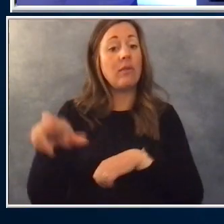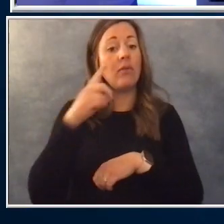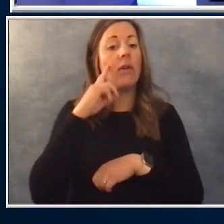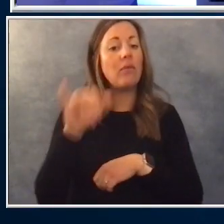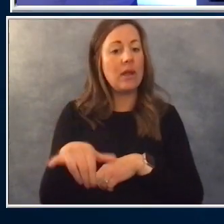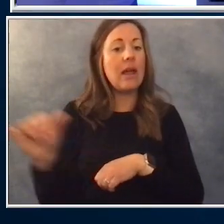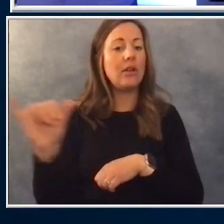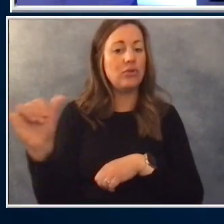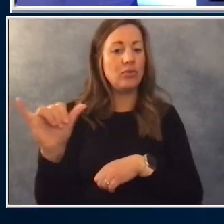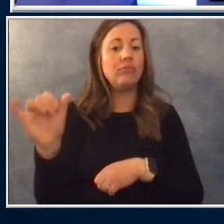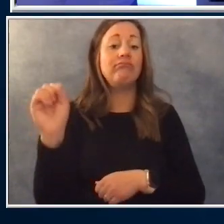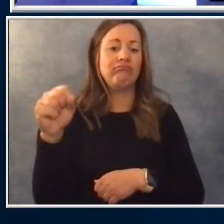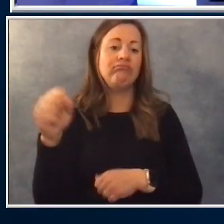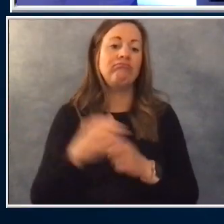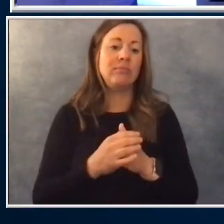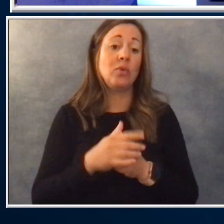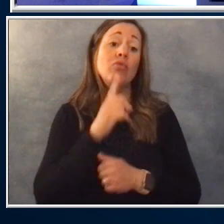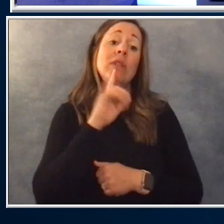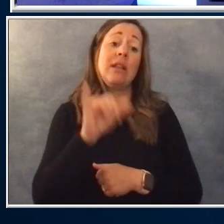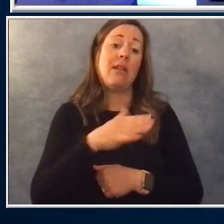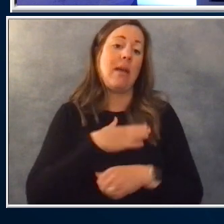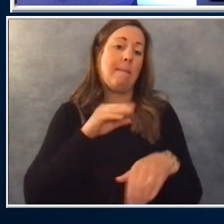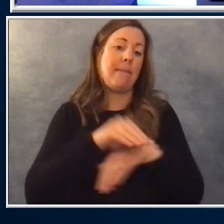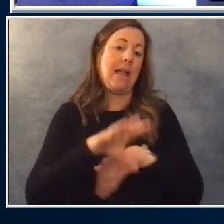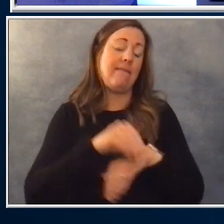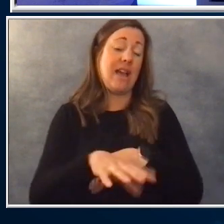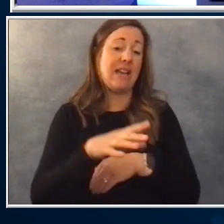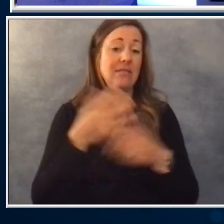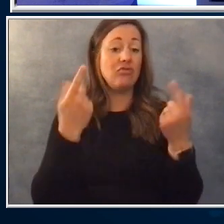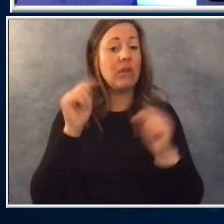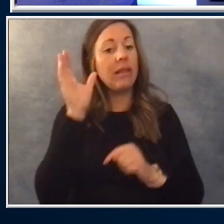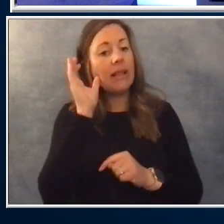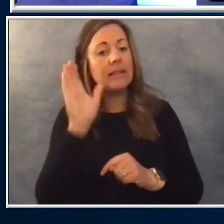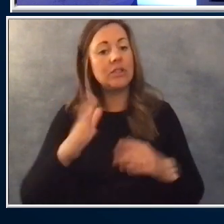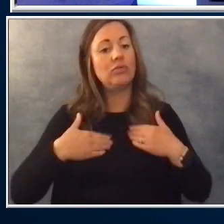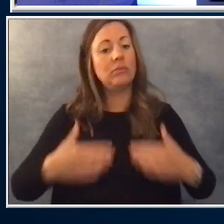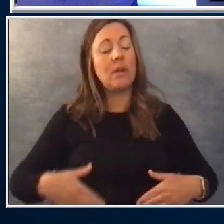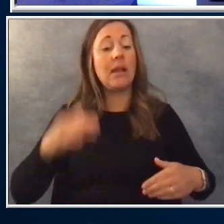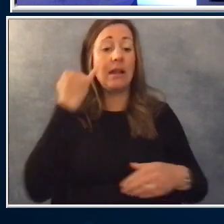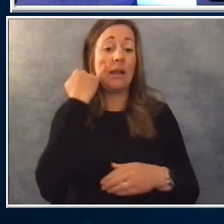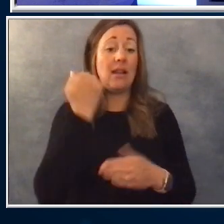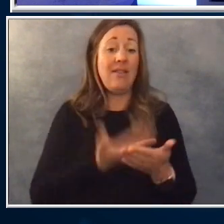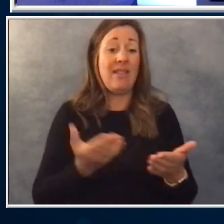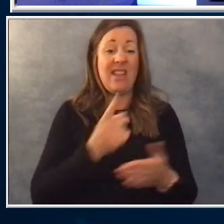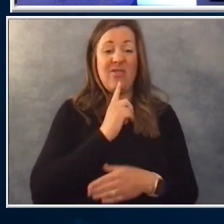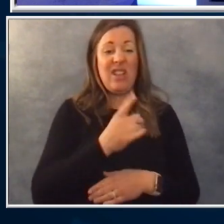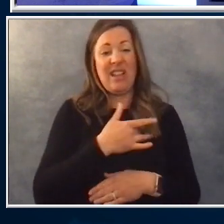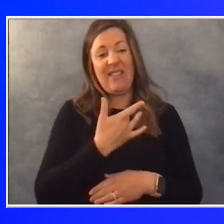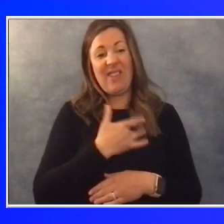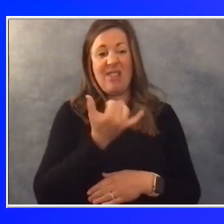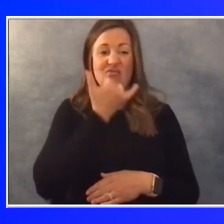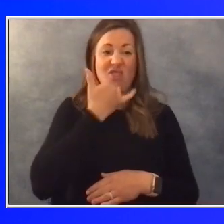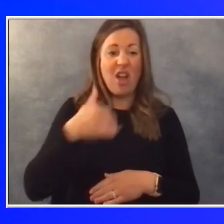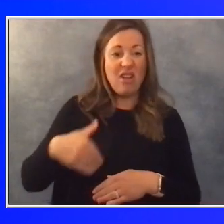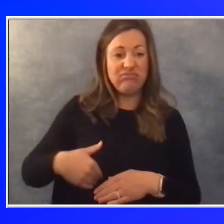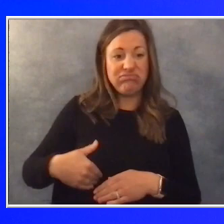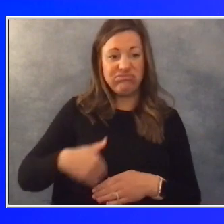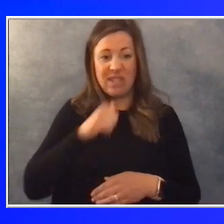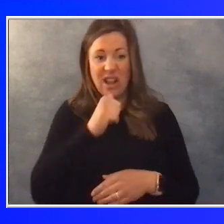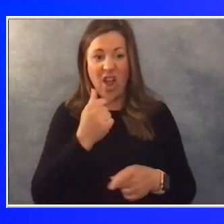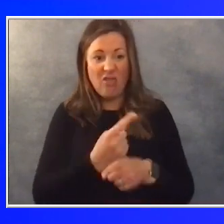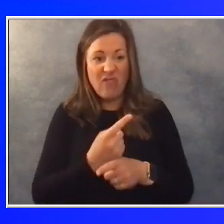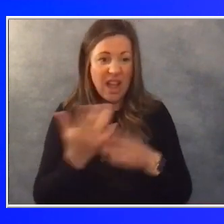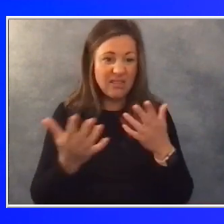And so that's my advice, is to listen to your body. If things aren't feeling right, then you may not know